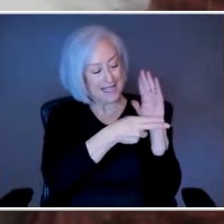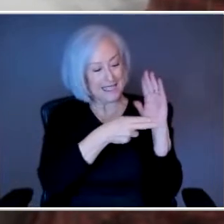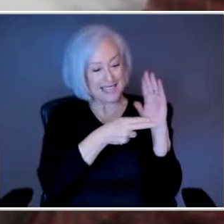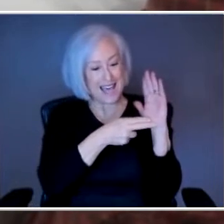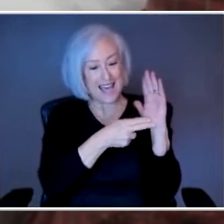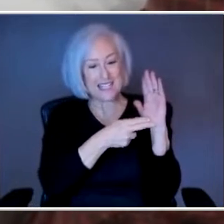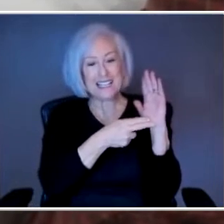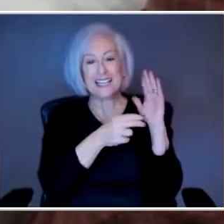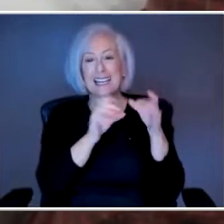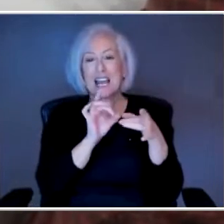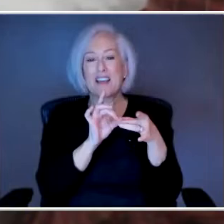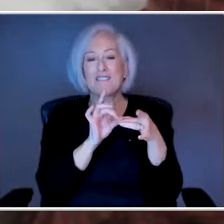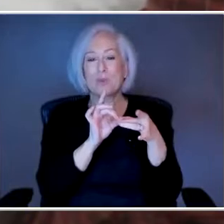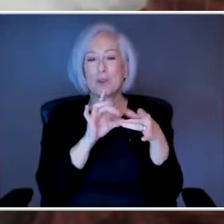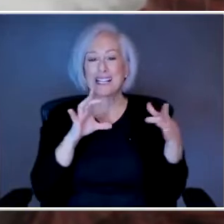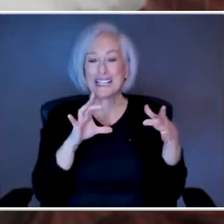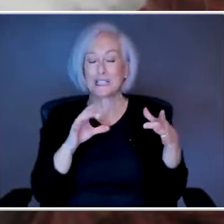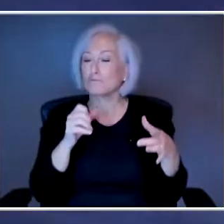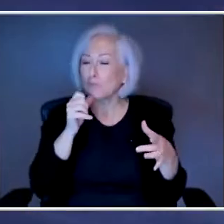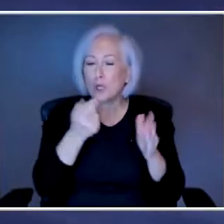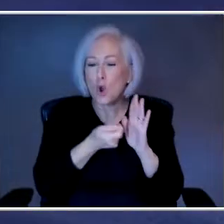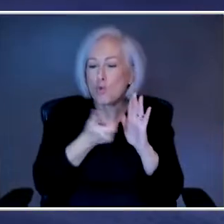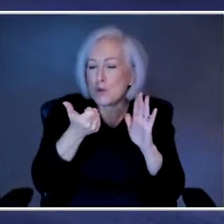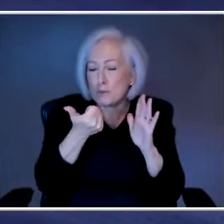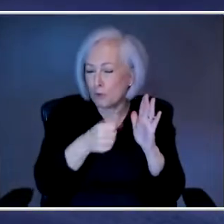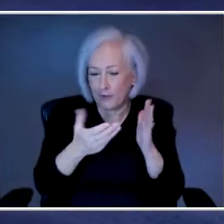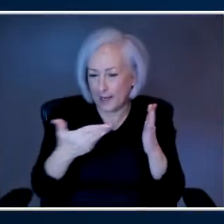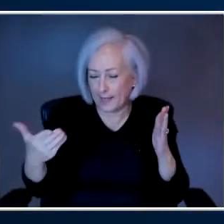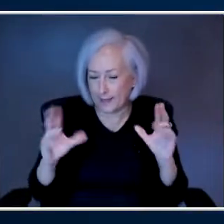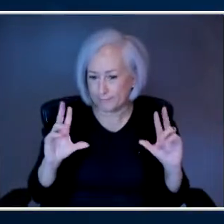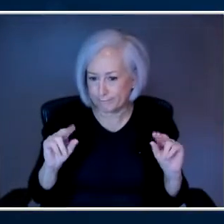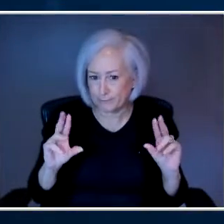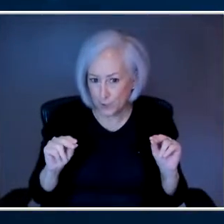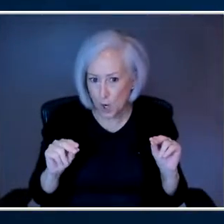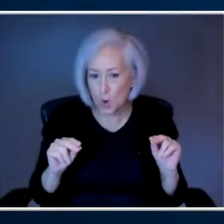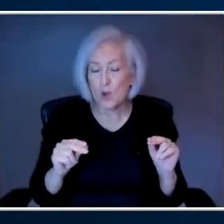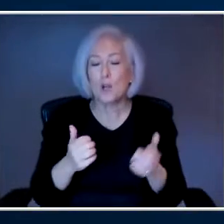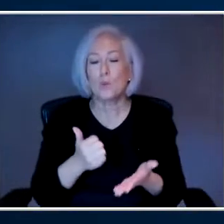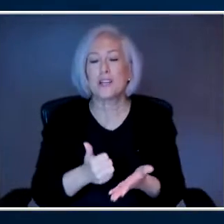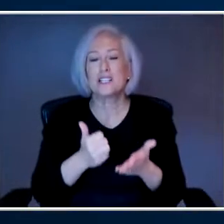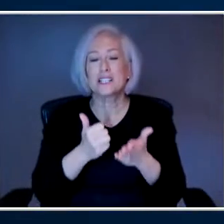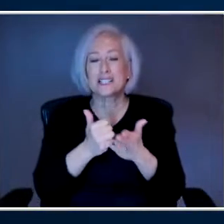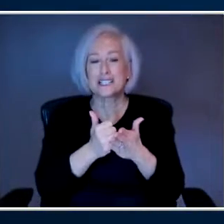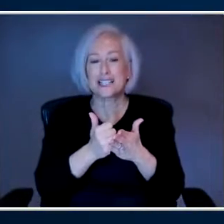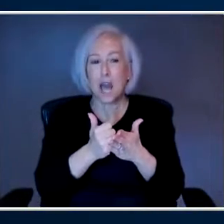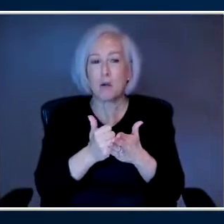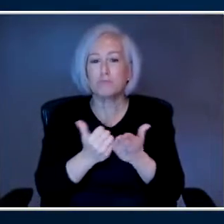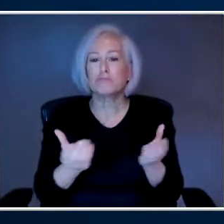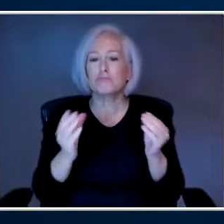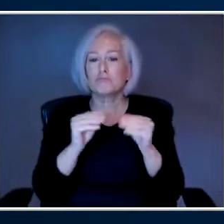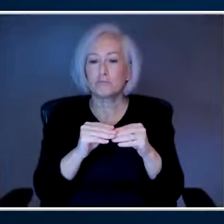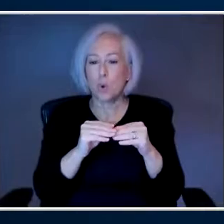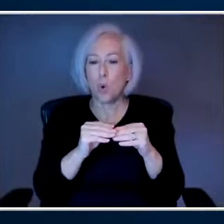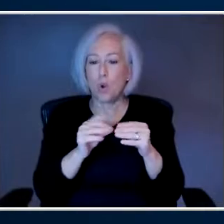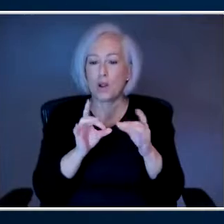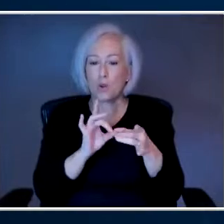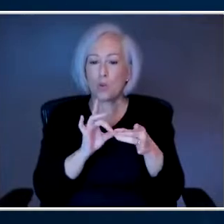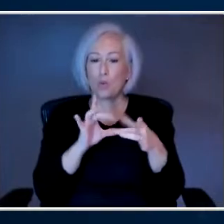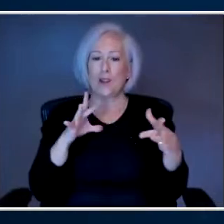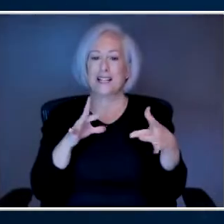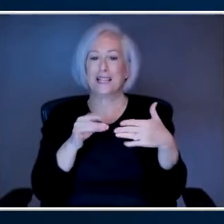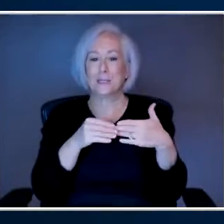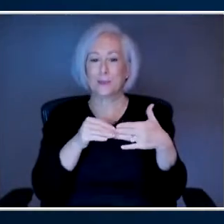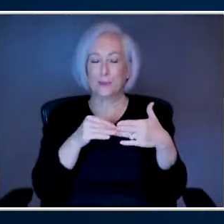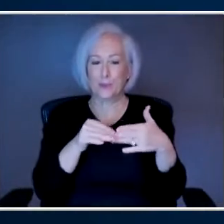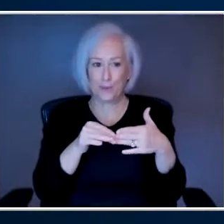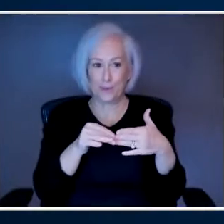taking anything out. So really, kind of philosophically, I think that, you know, perfection's more when we have nothing